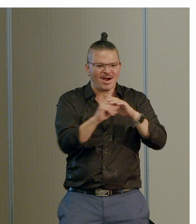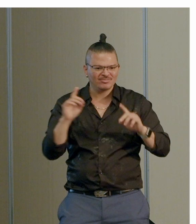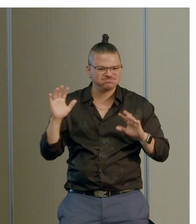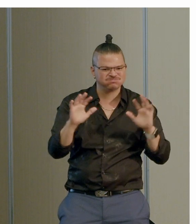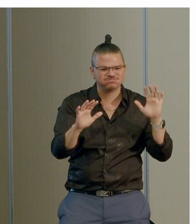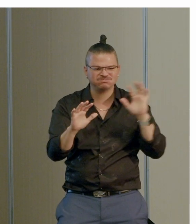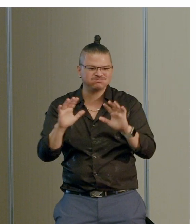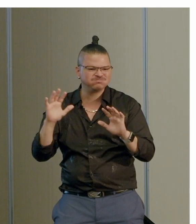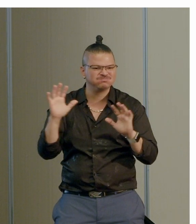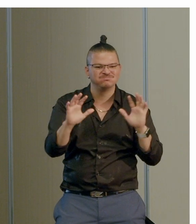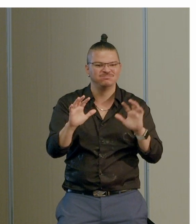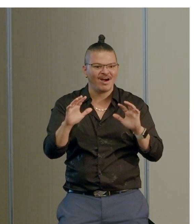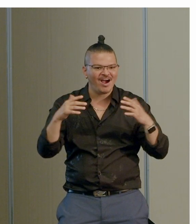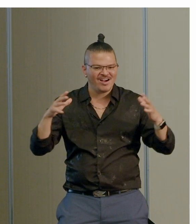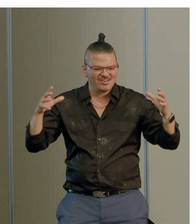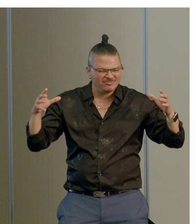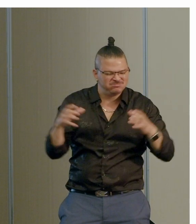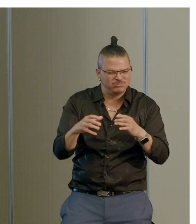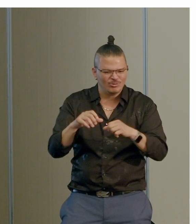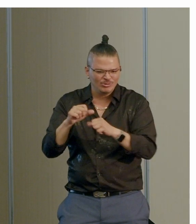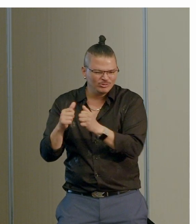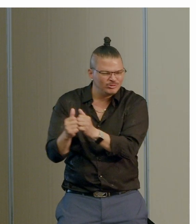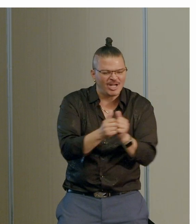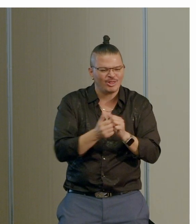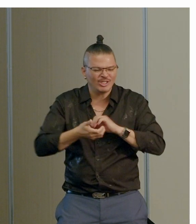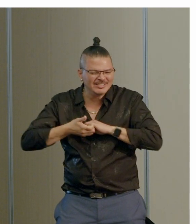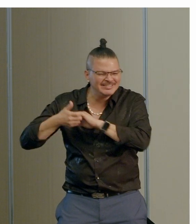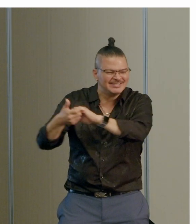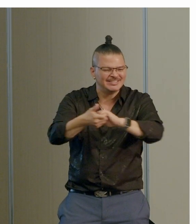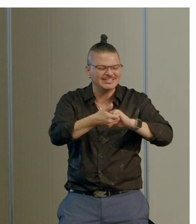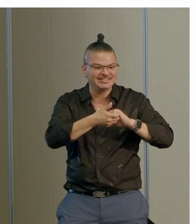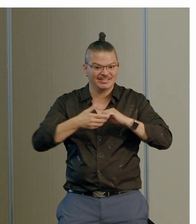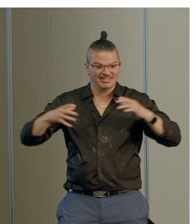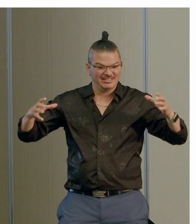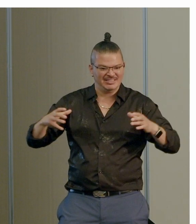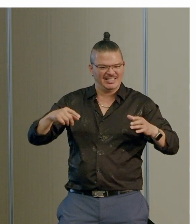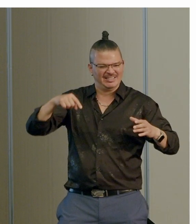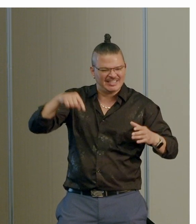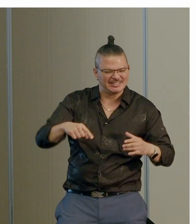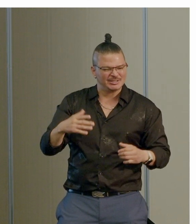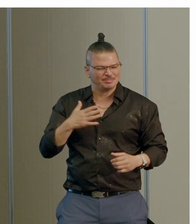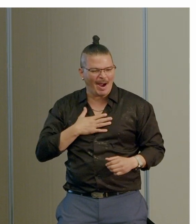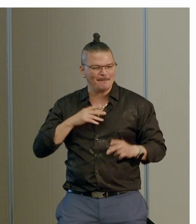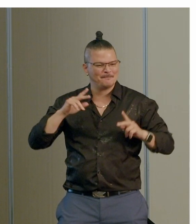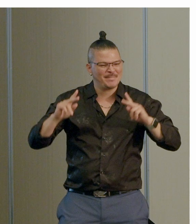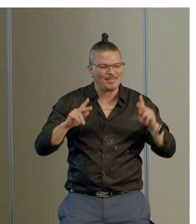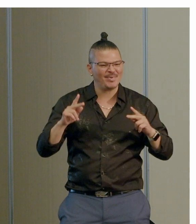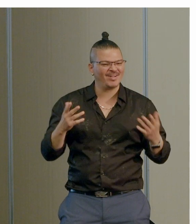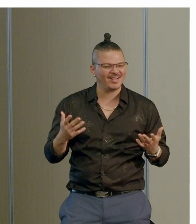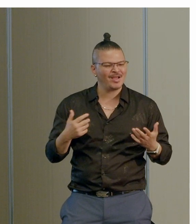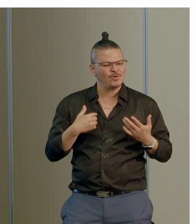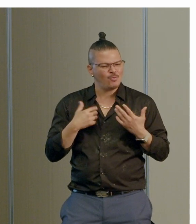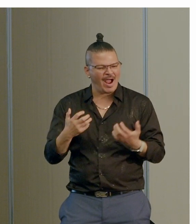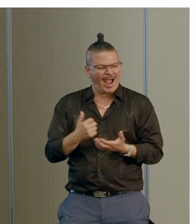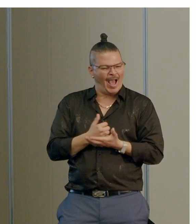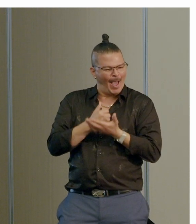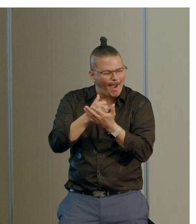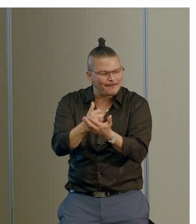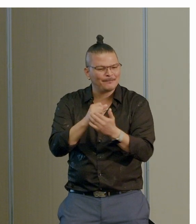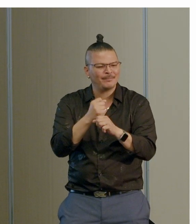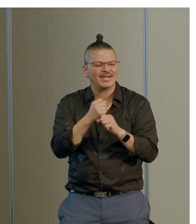together and to find a community. These are my people. These are the people who want to help make Washington State more